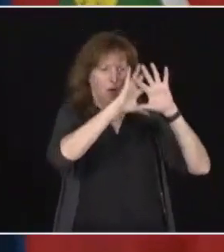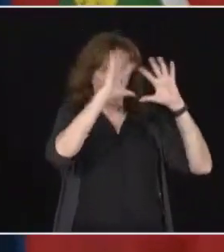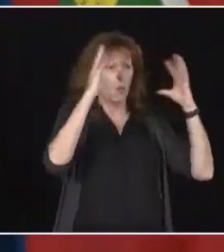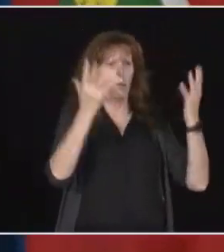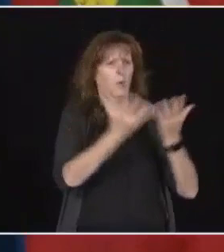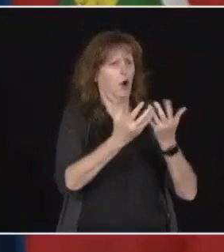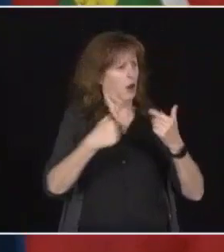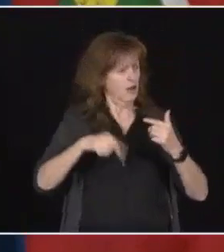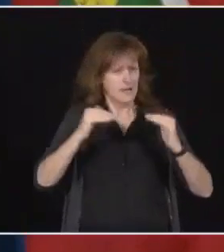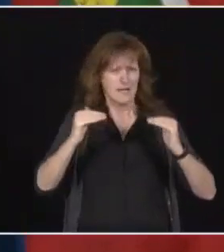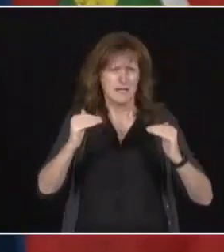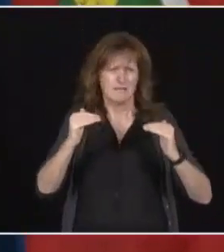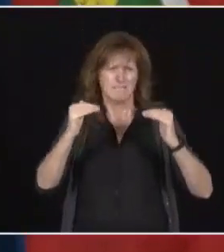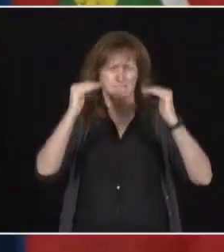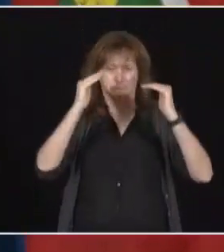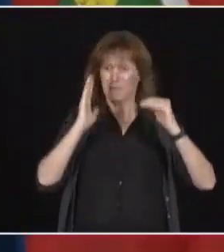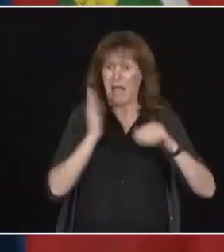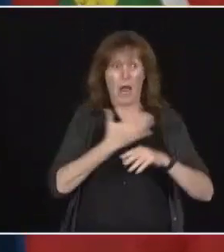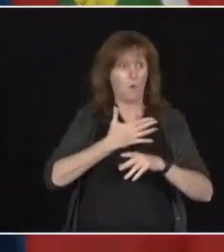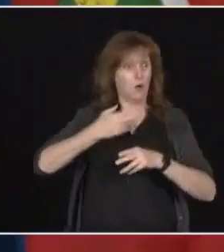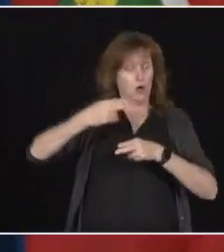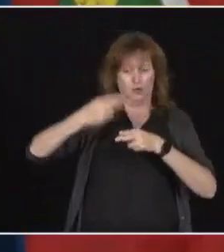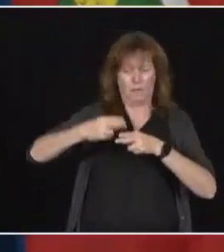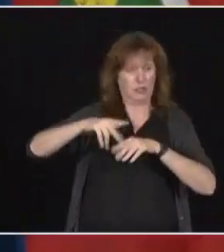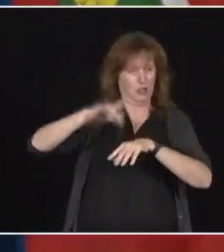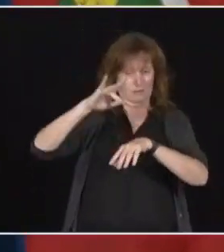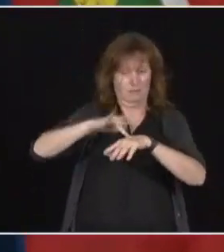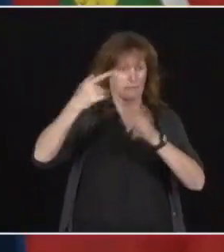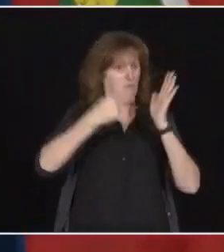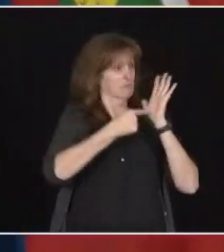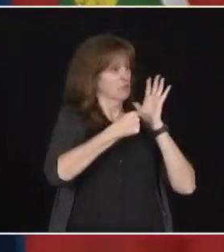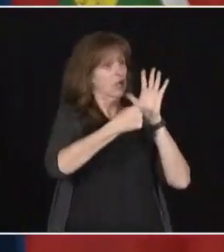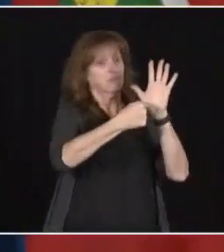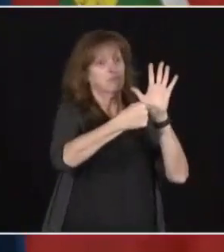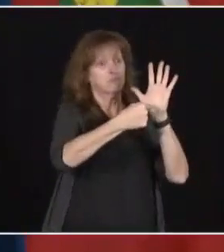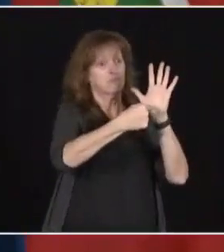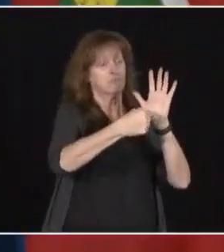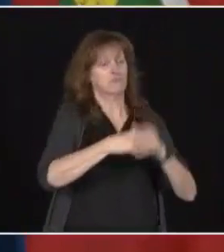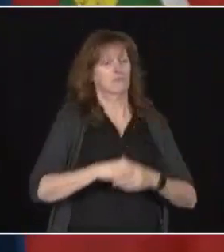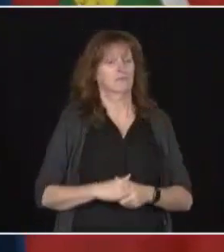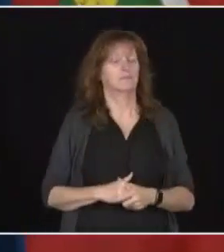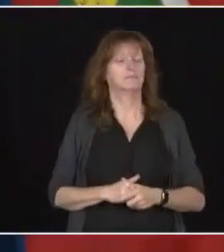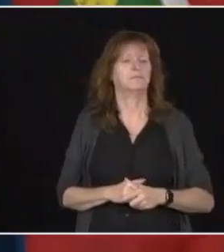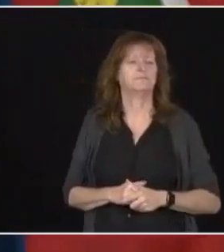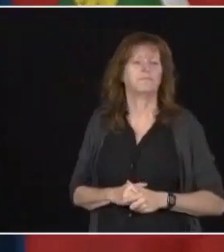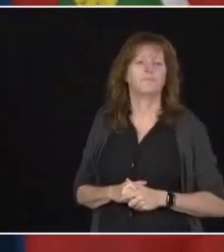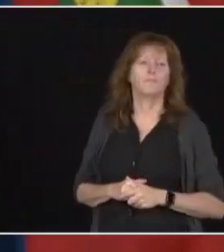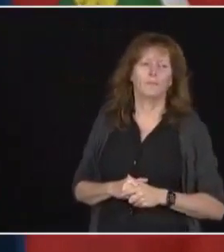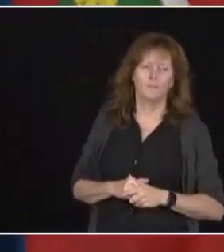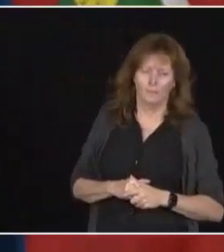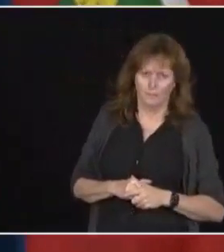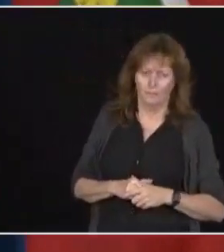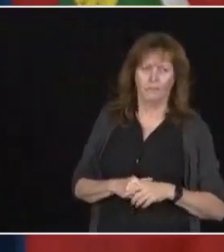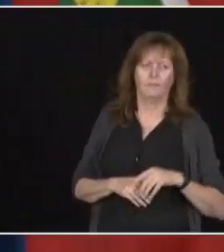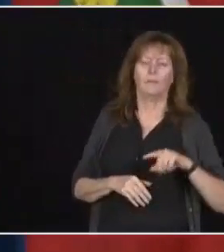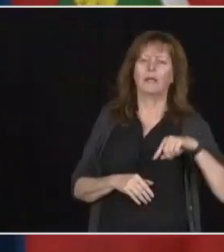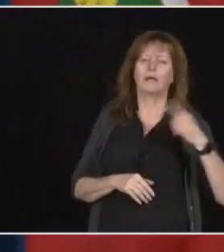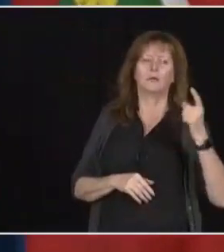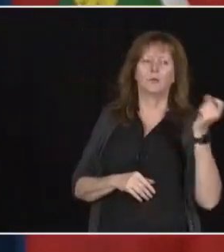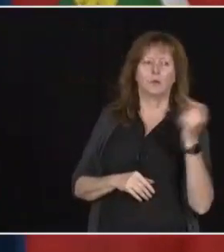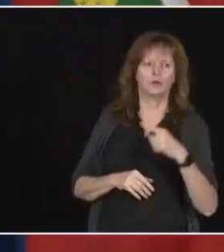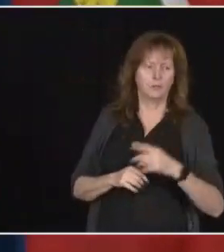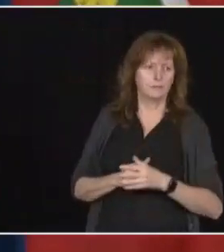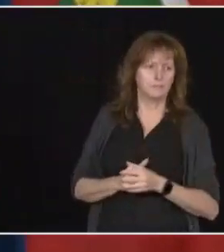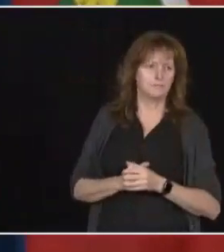global leaders across the world. So I hope I've answered your question. Next question. Next question comes from